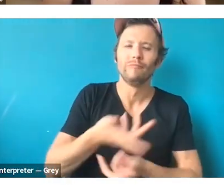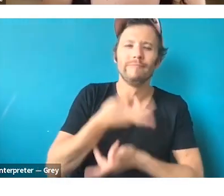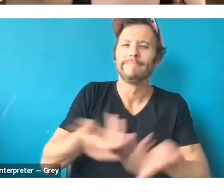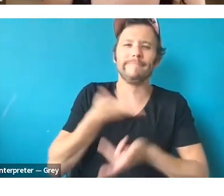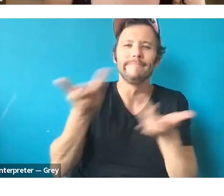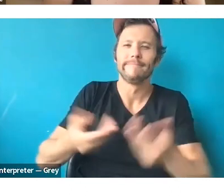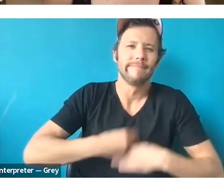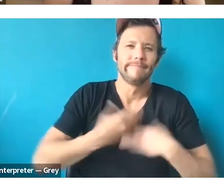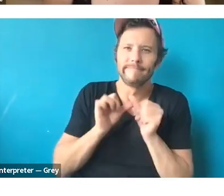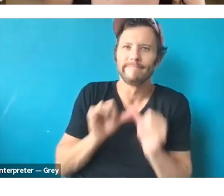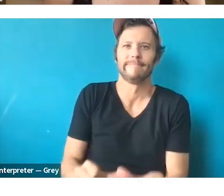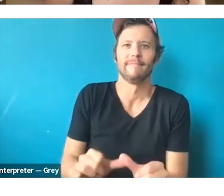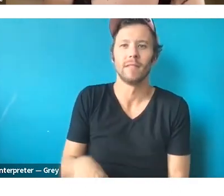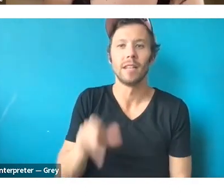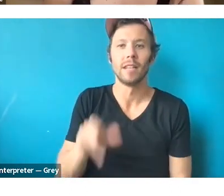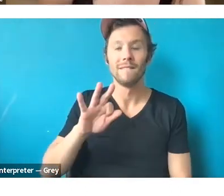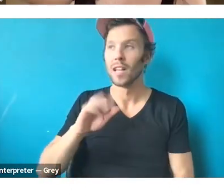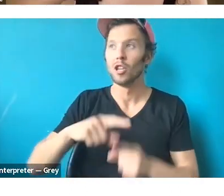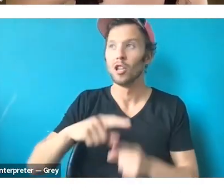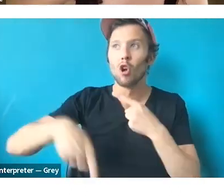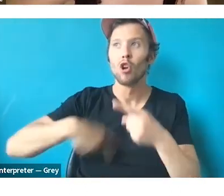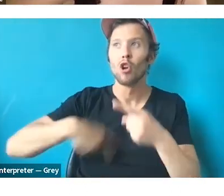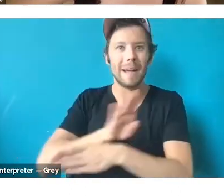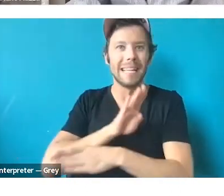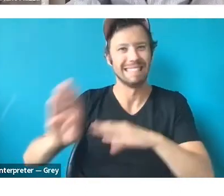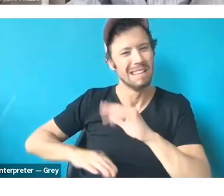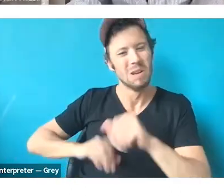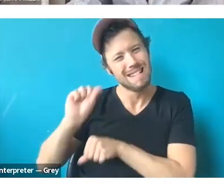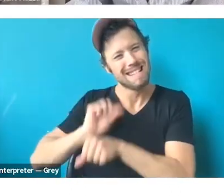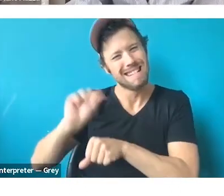battle of circular business building wears you down?